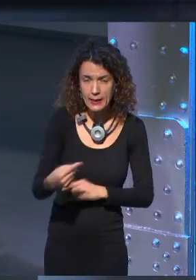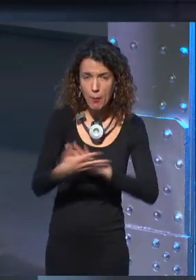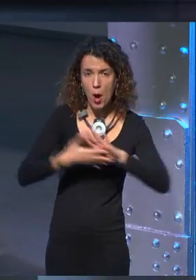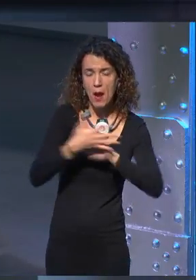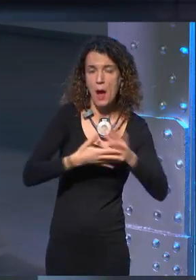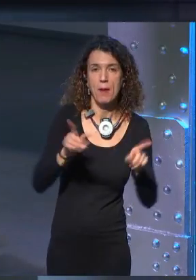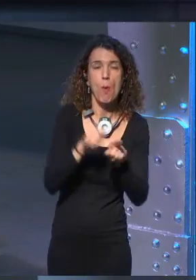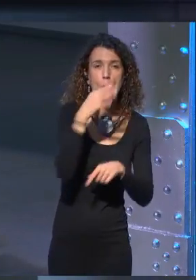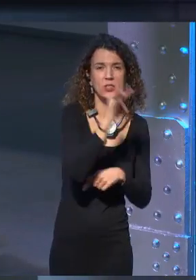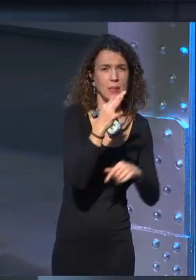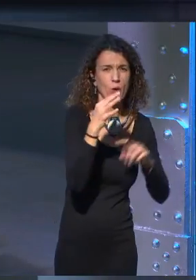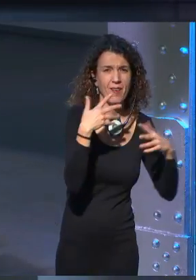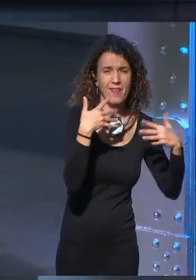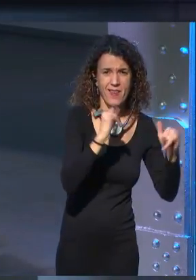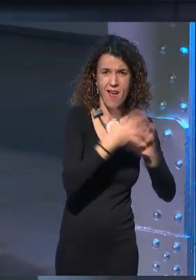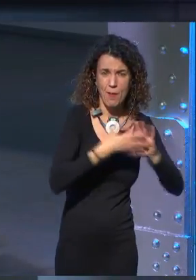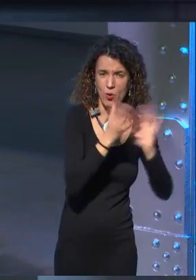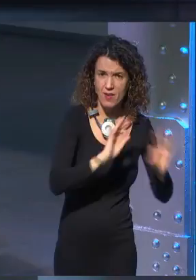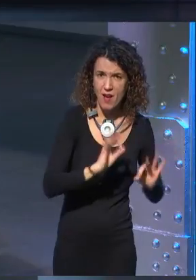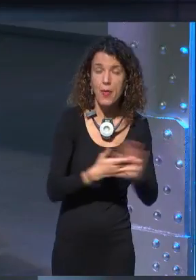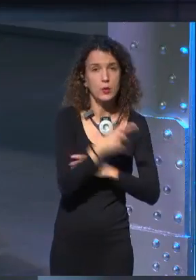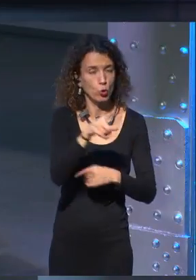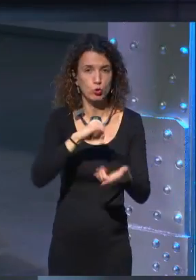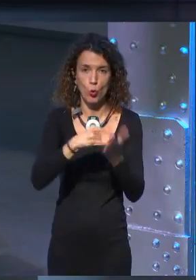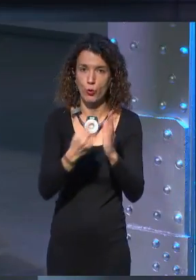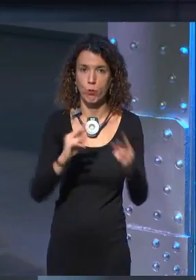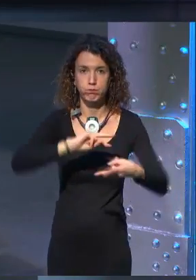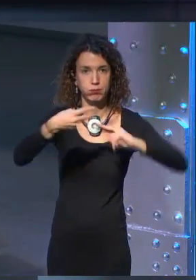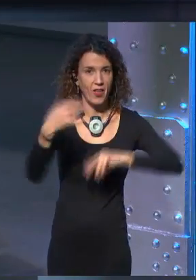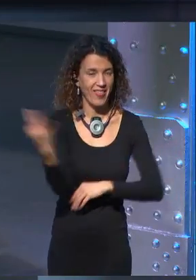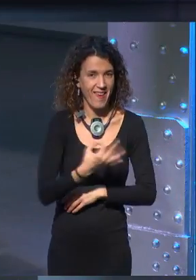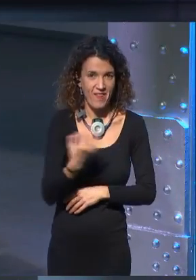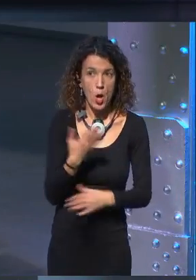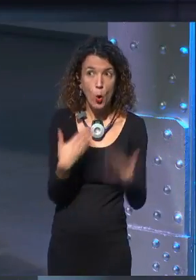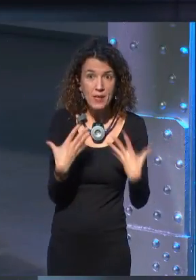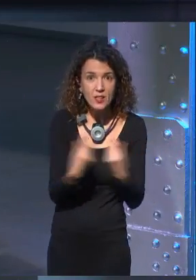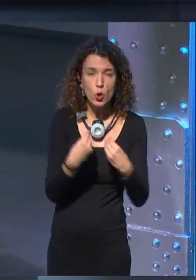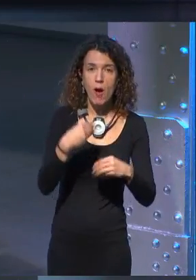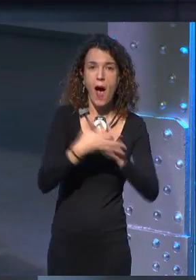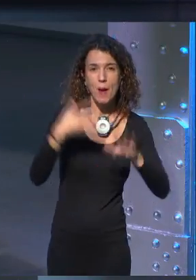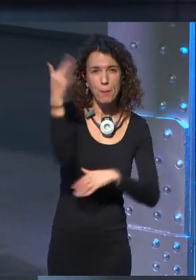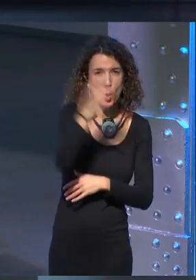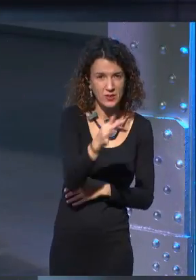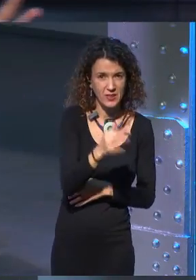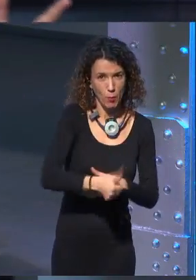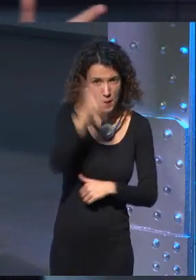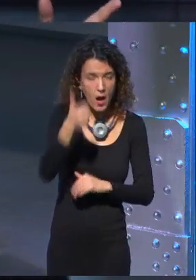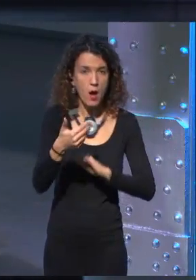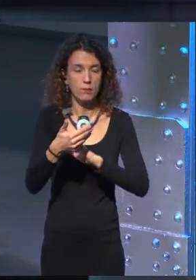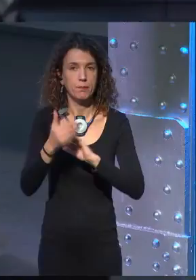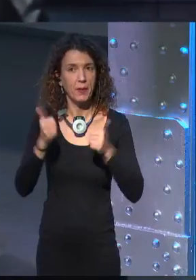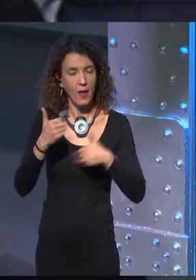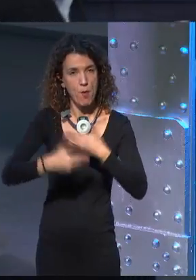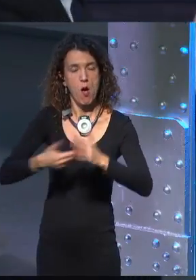talking about the positives. And we got to fix that. We have to change the conversation. And so we started talking about